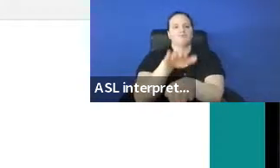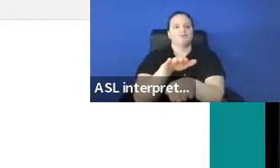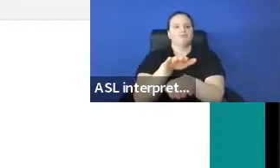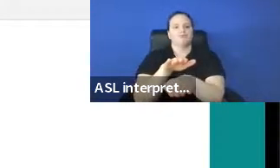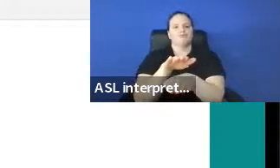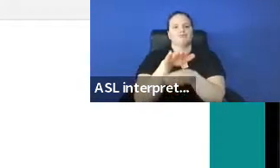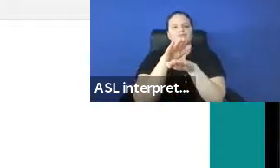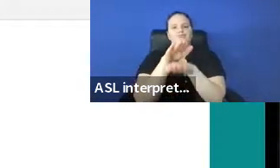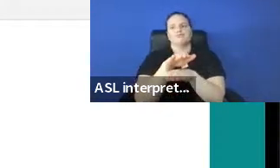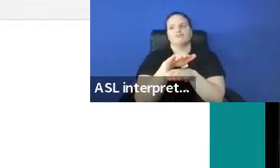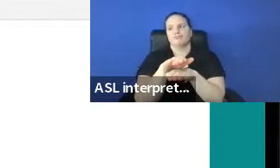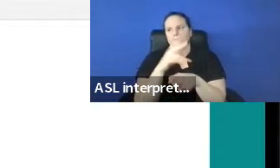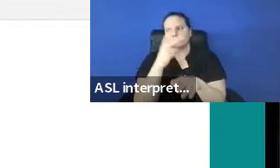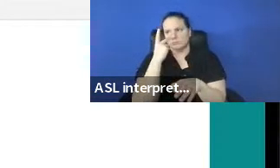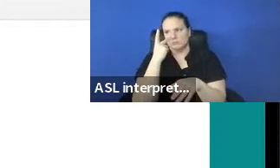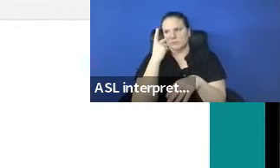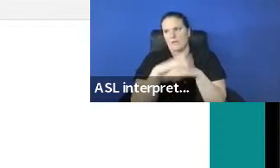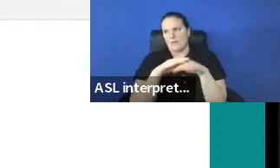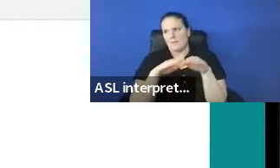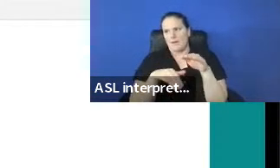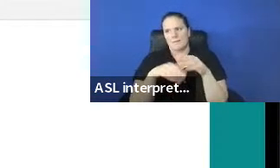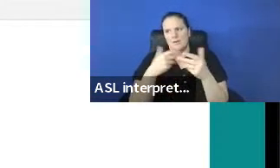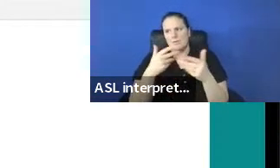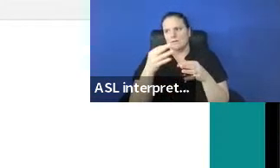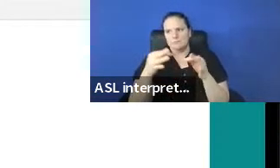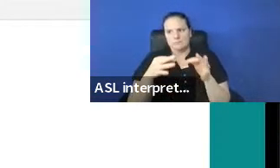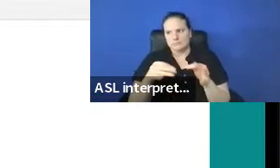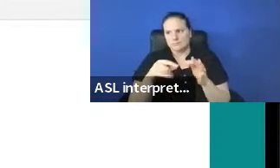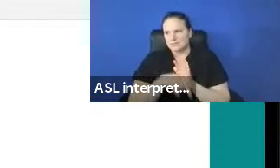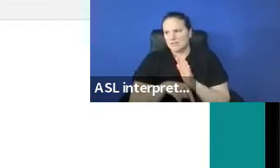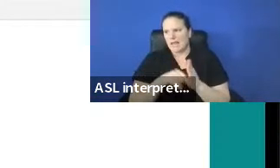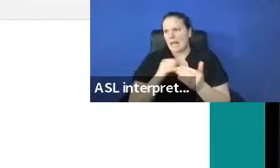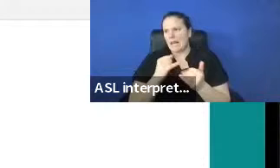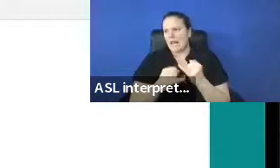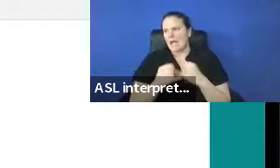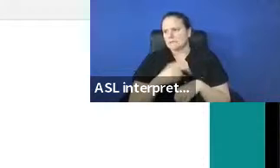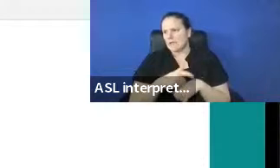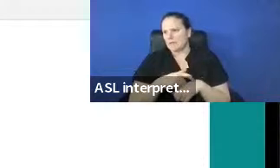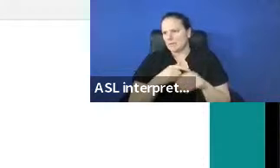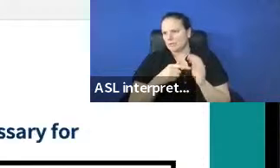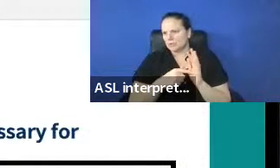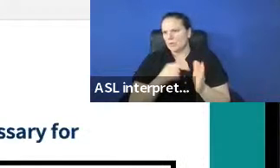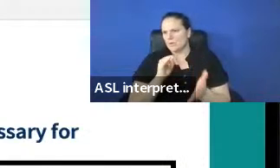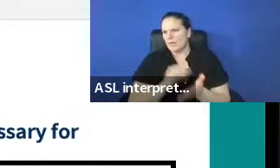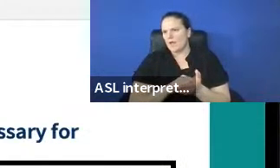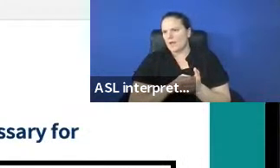Cross sections are shown in the bottom. Again, I don't want to go into details. I did that last time. Next slide.